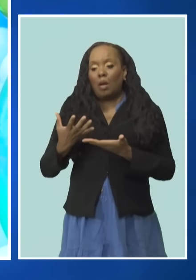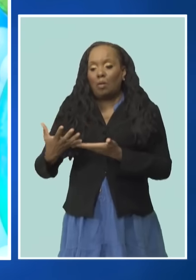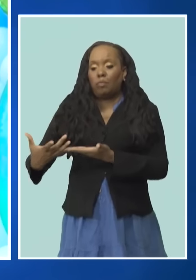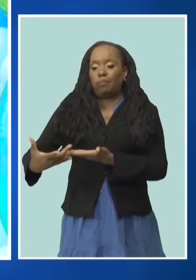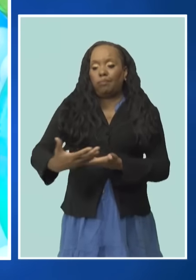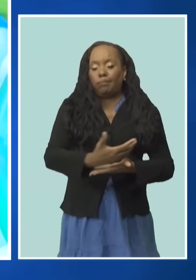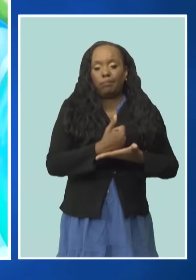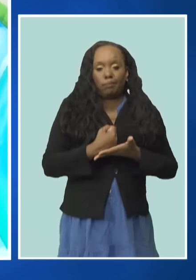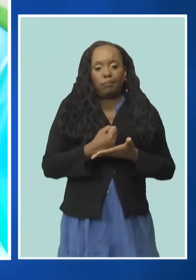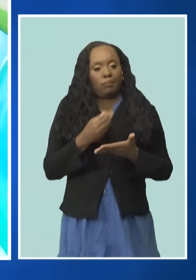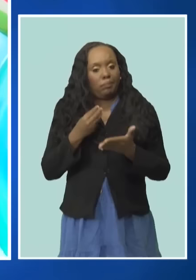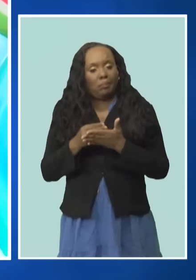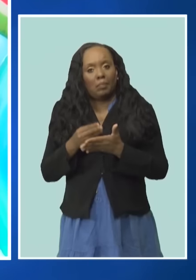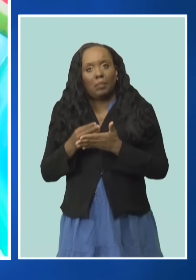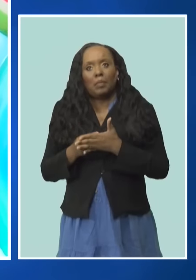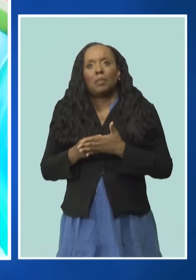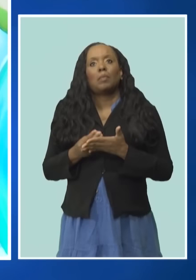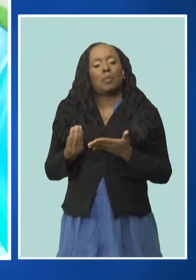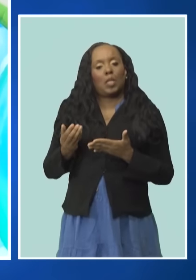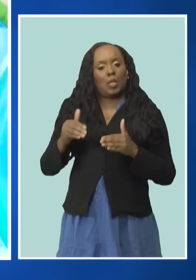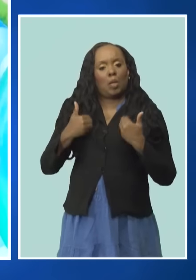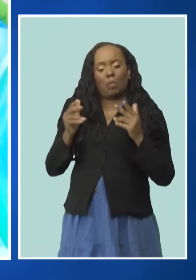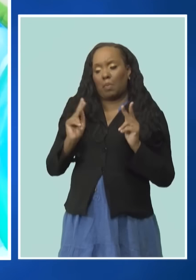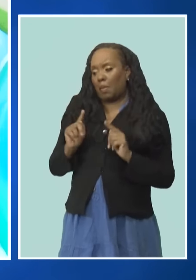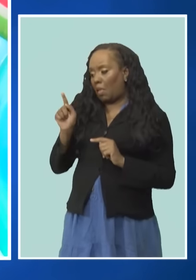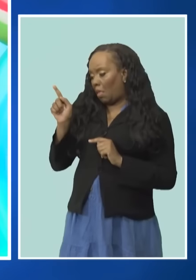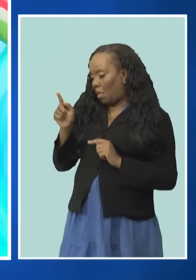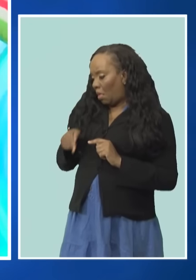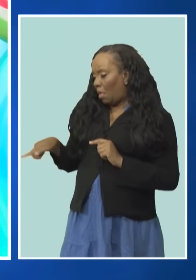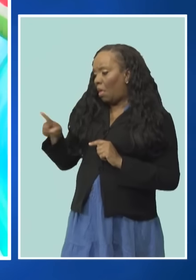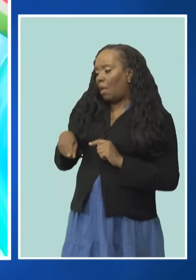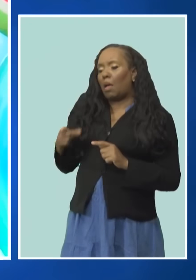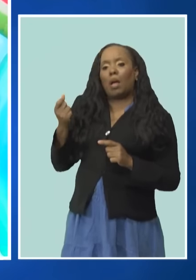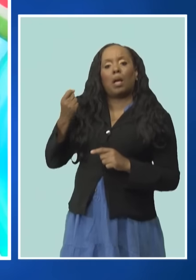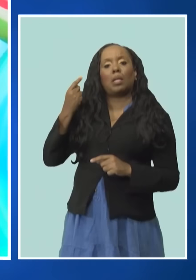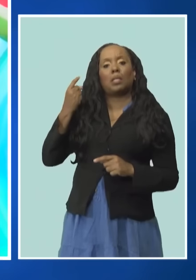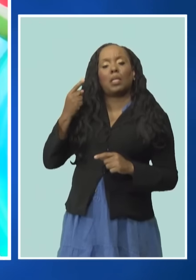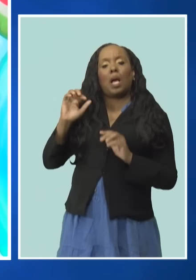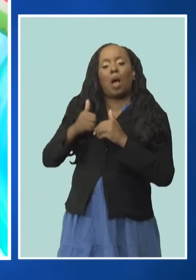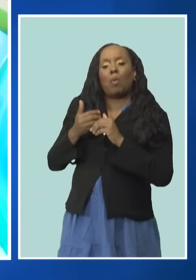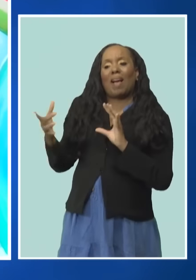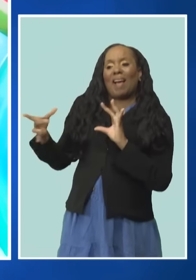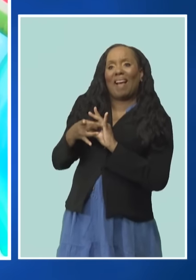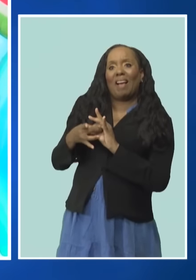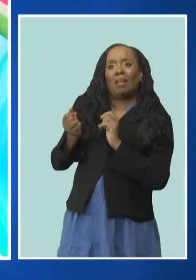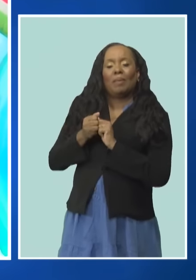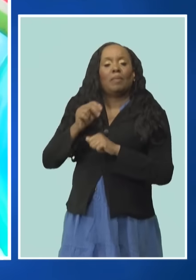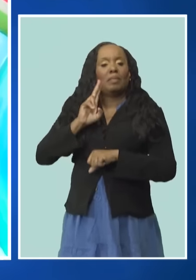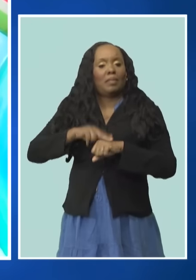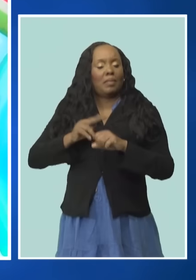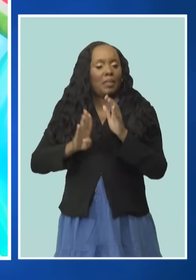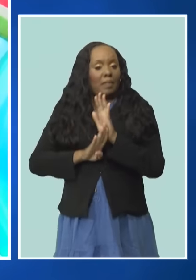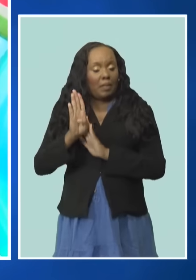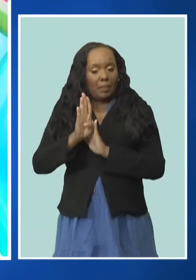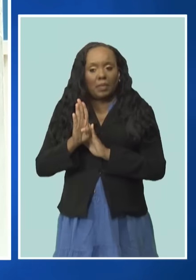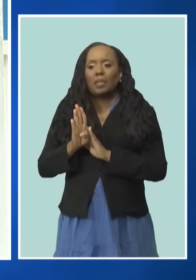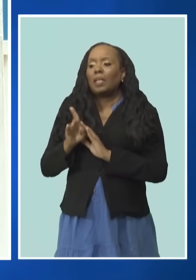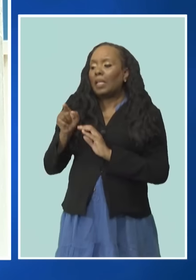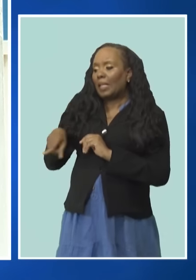to earn a livelihood, that our young people understand the importance of it in national development and that they themselves can see their